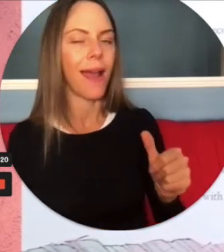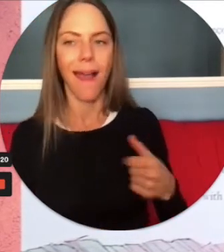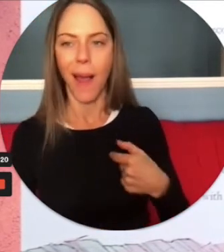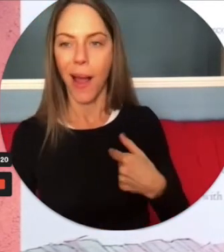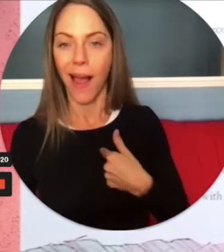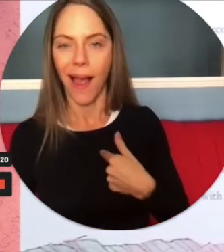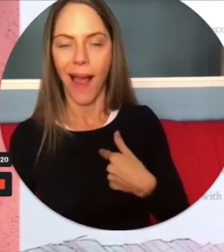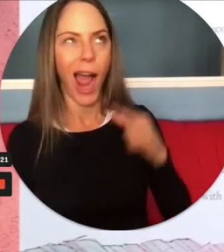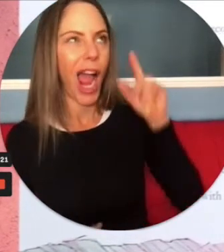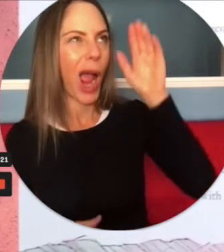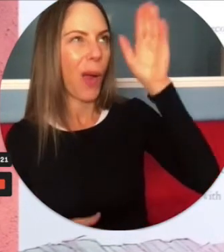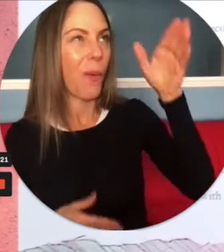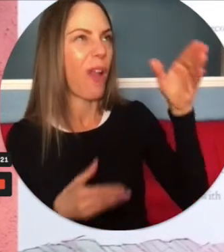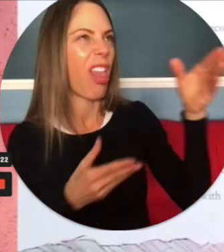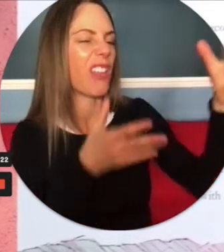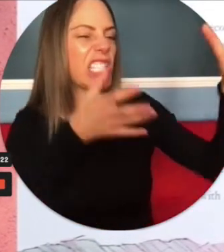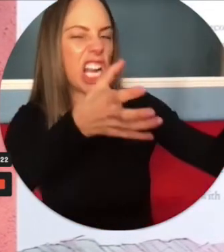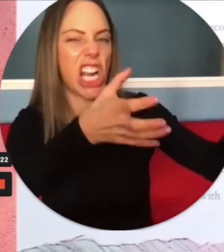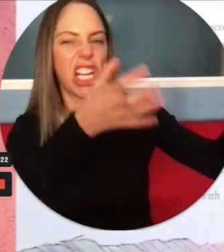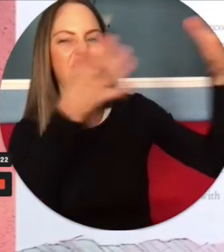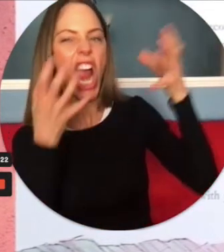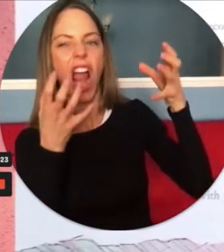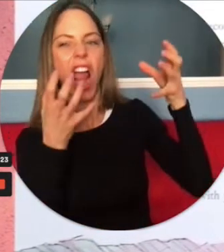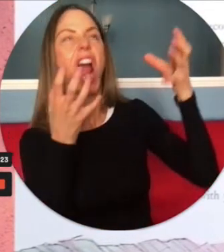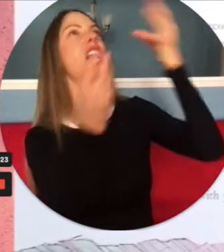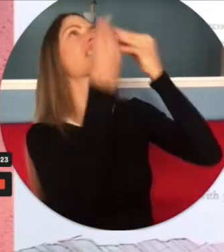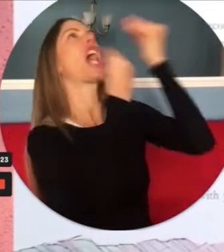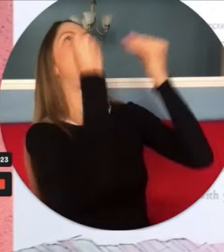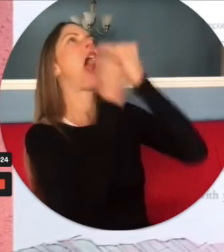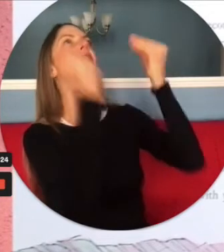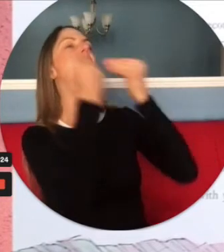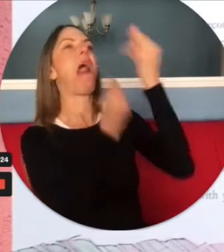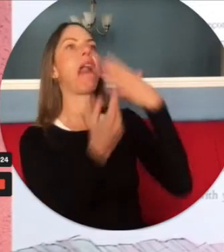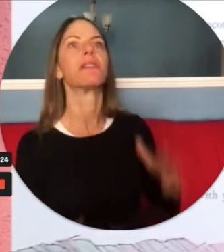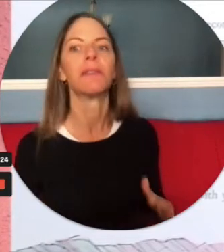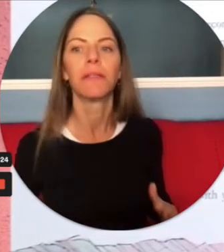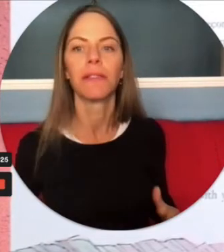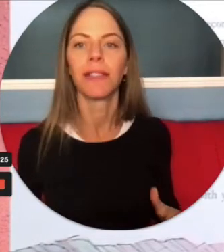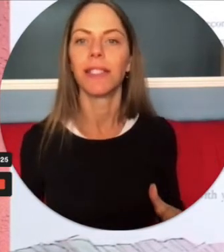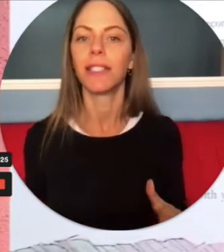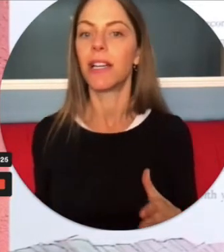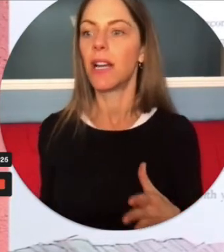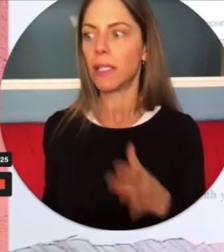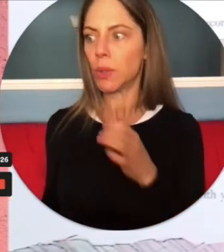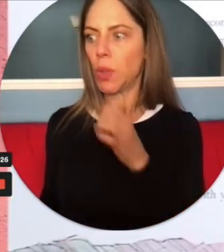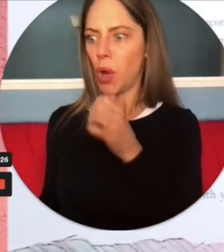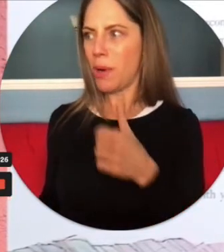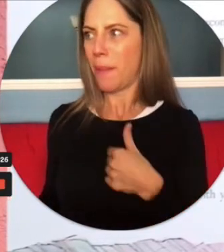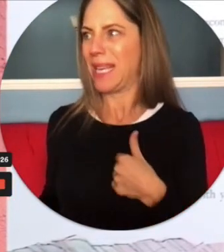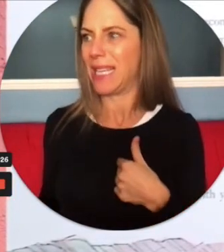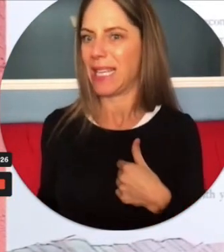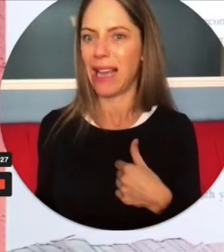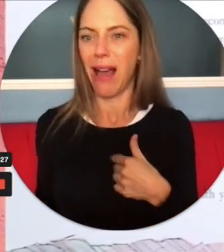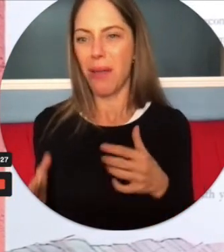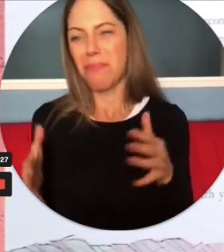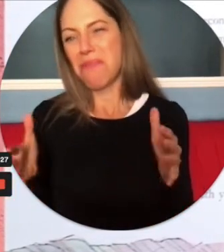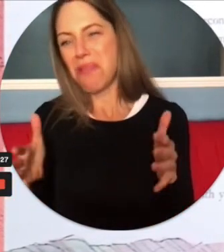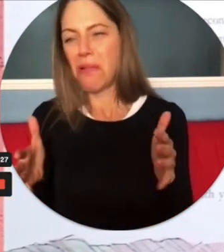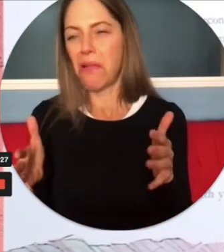me wait a little till the third billy goat gruff comes he's much bigger